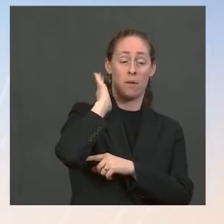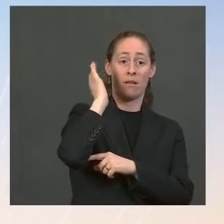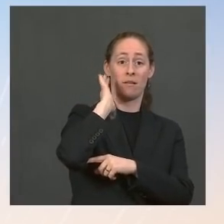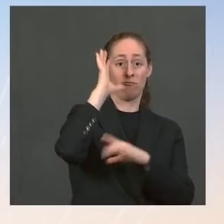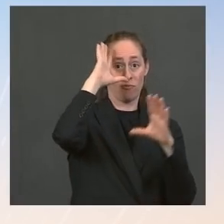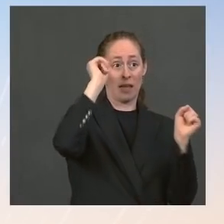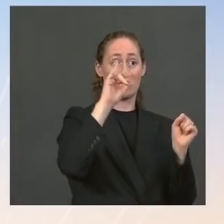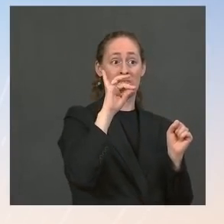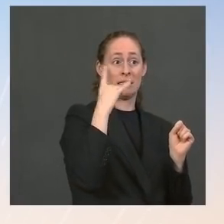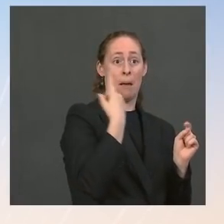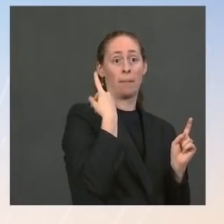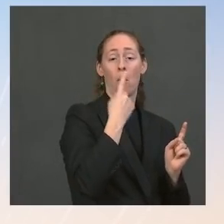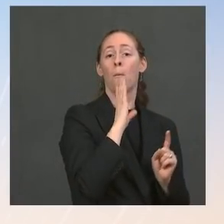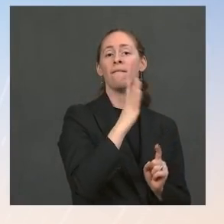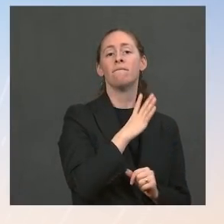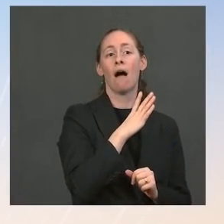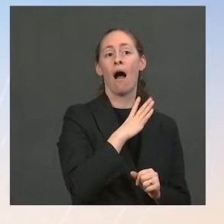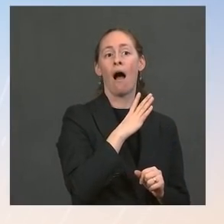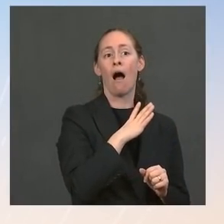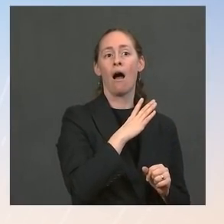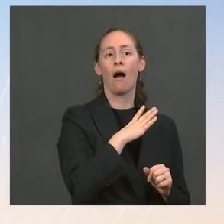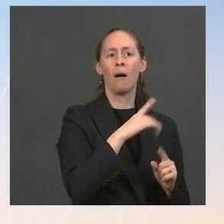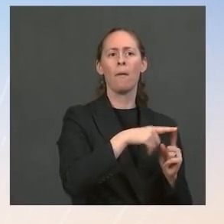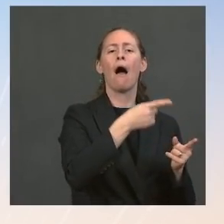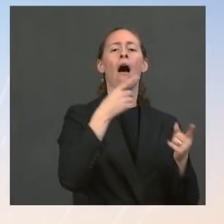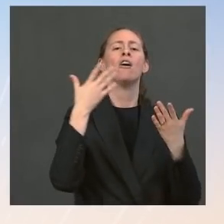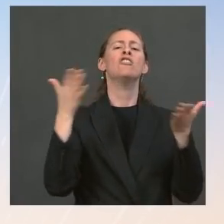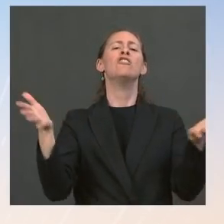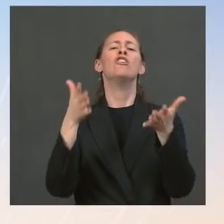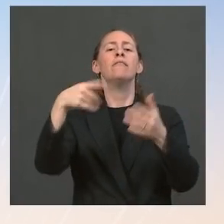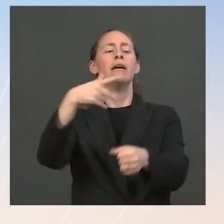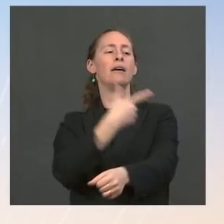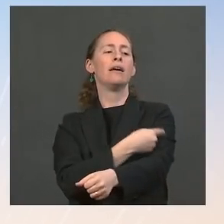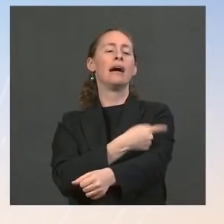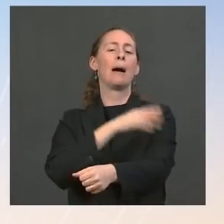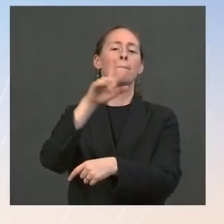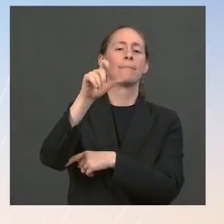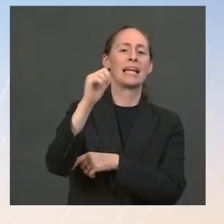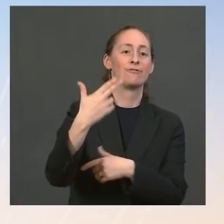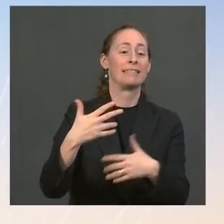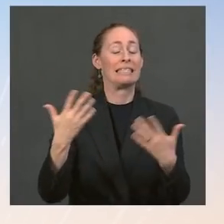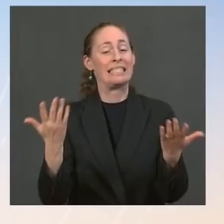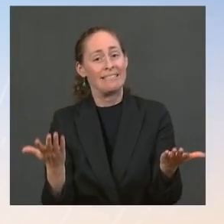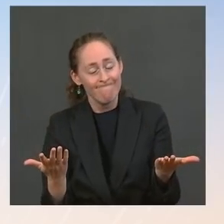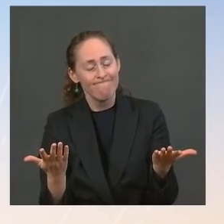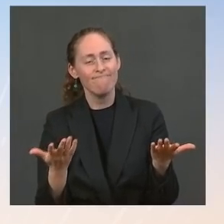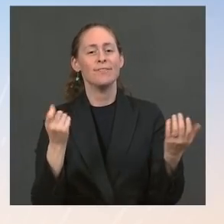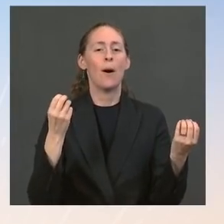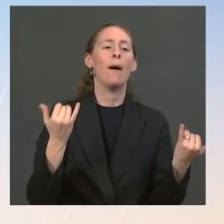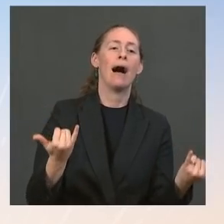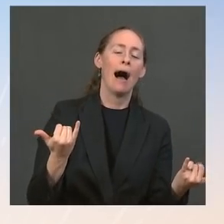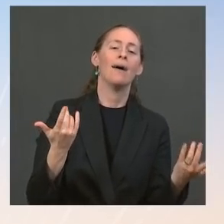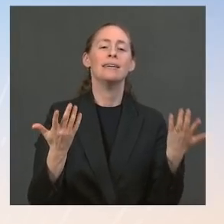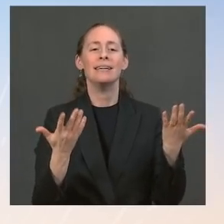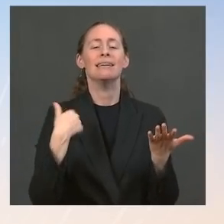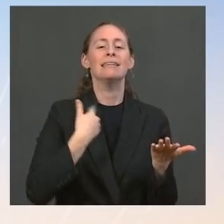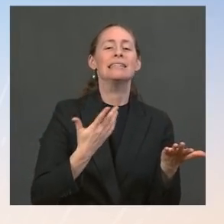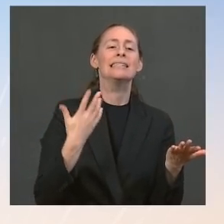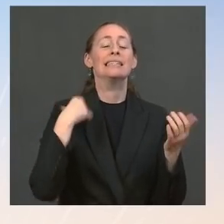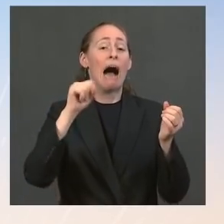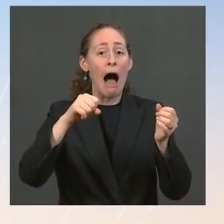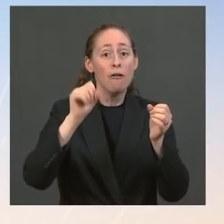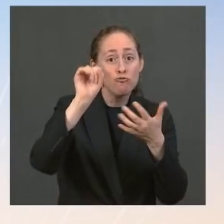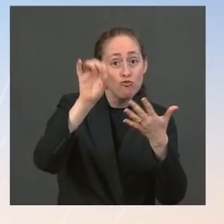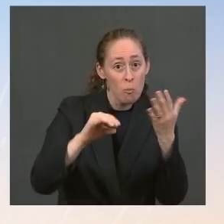and not suggested people inject bleach. So I think we're in a bit of a different place. I'm happy to discuss more examples. I